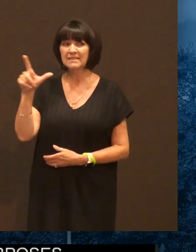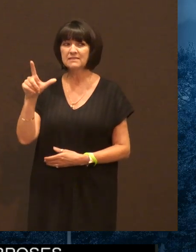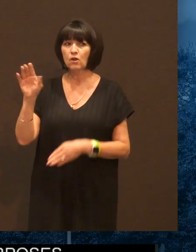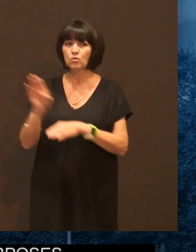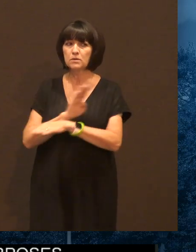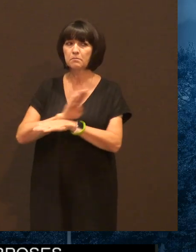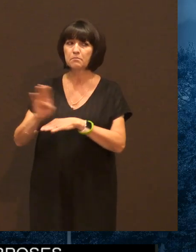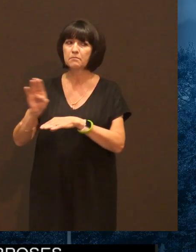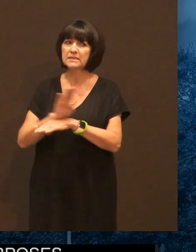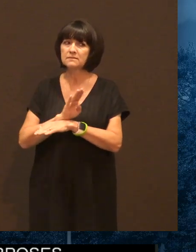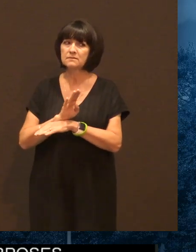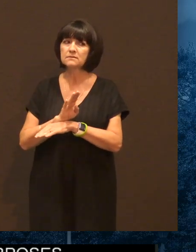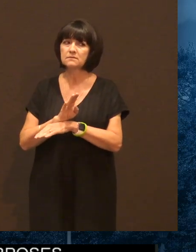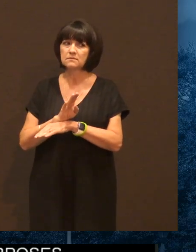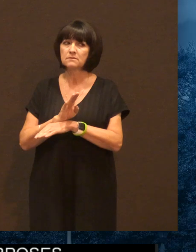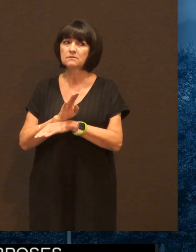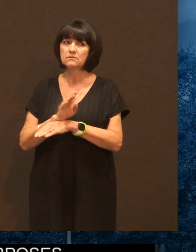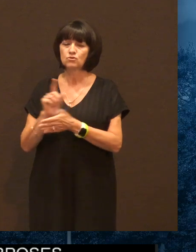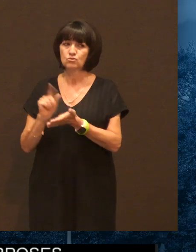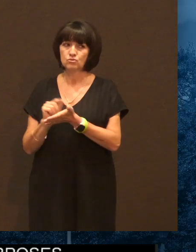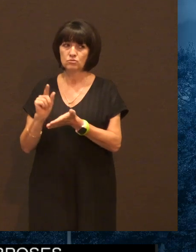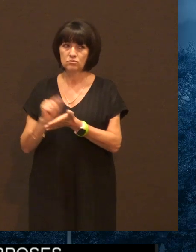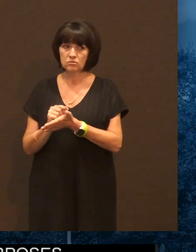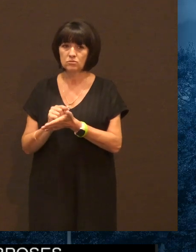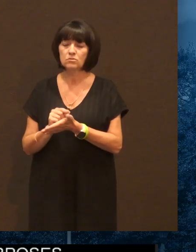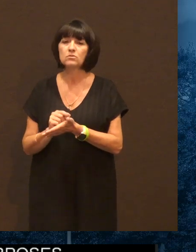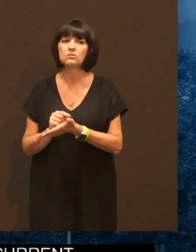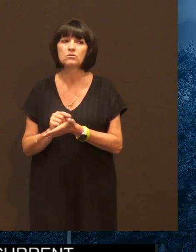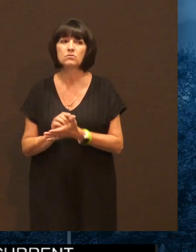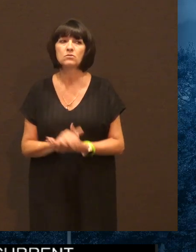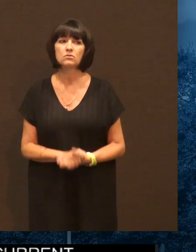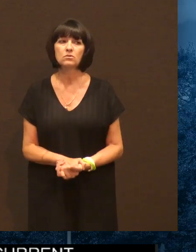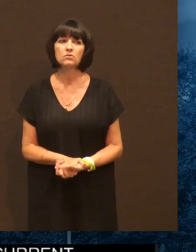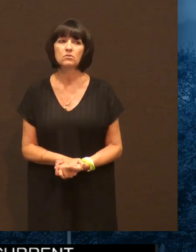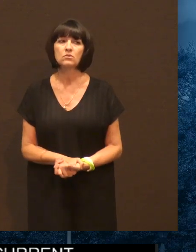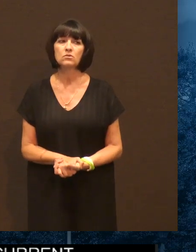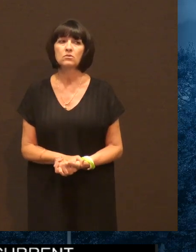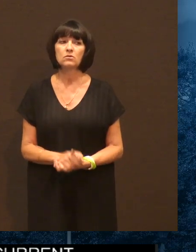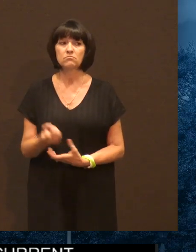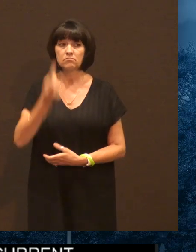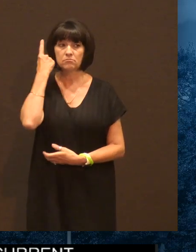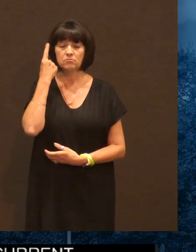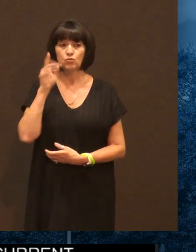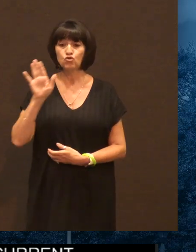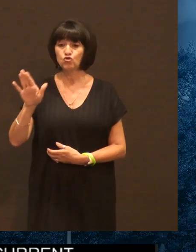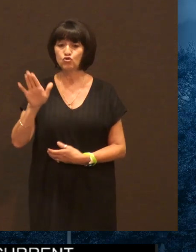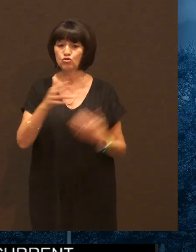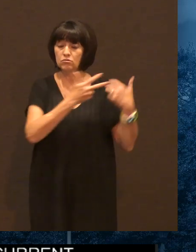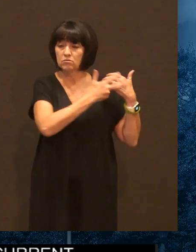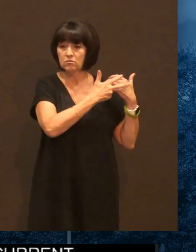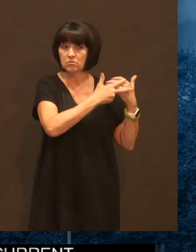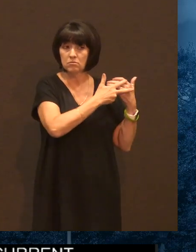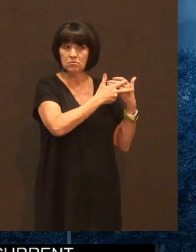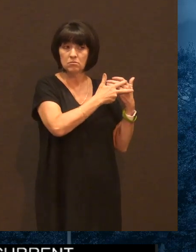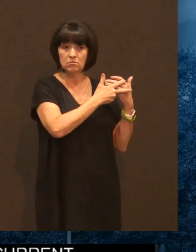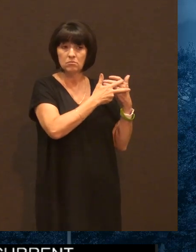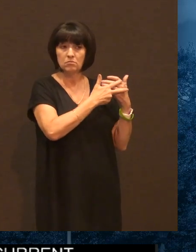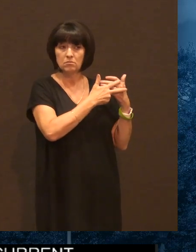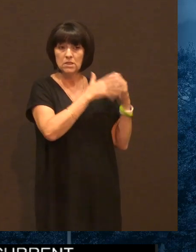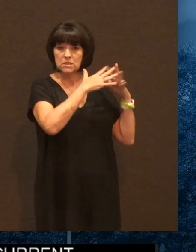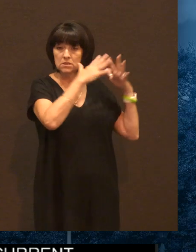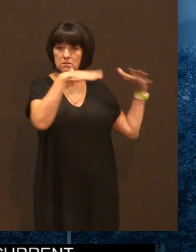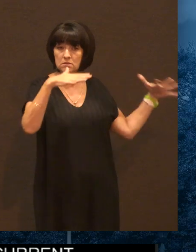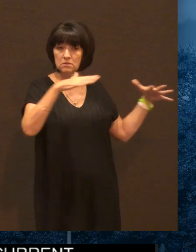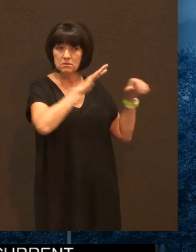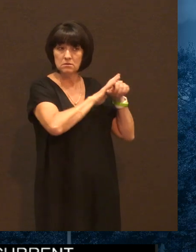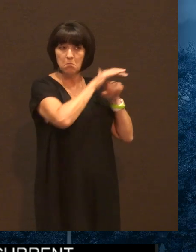level of PPE if the schools open on time in Delaware? Can the current supply chain handle the increase in testing